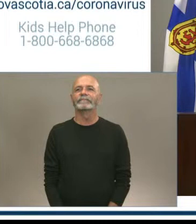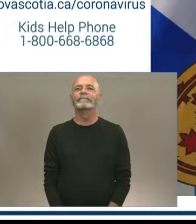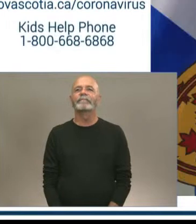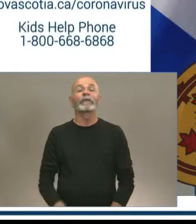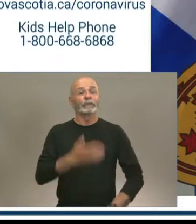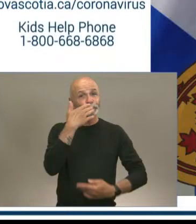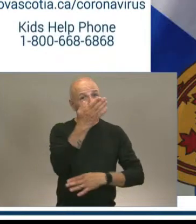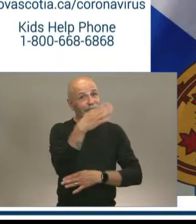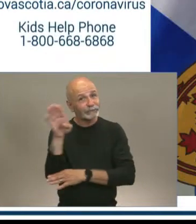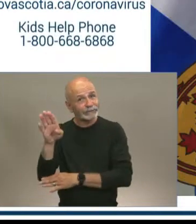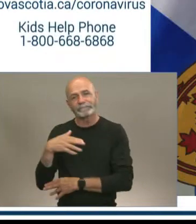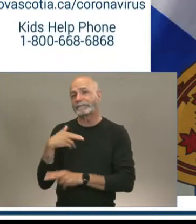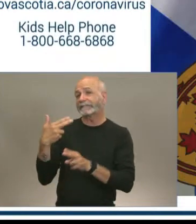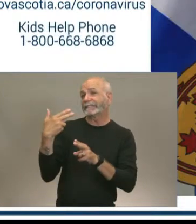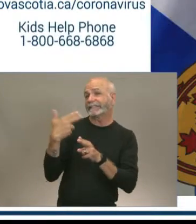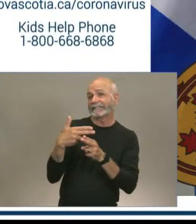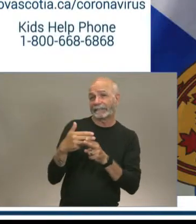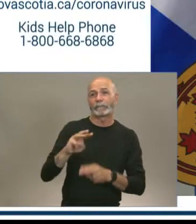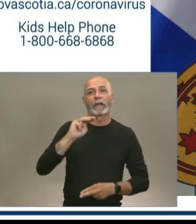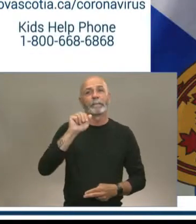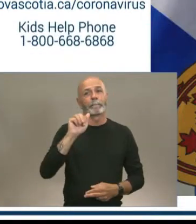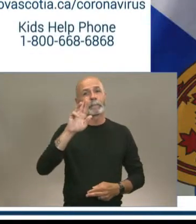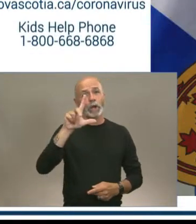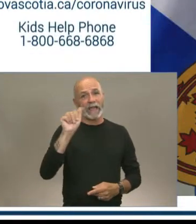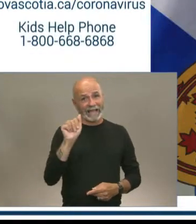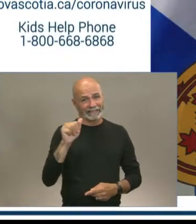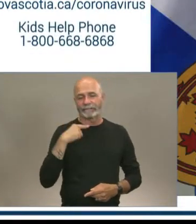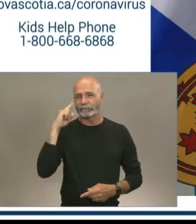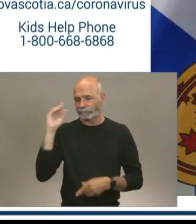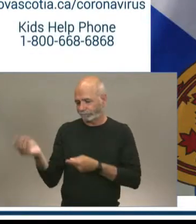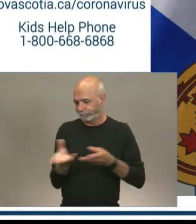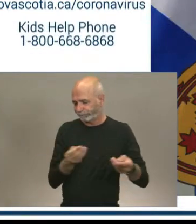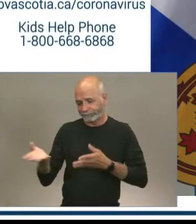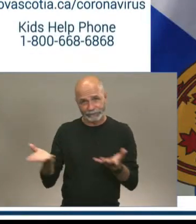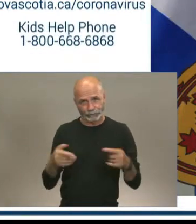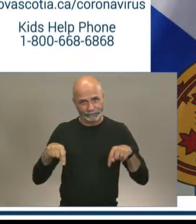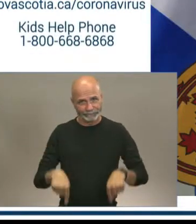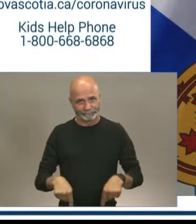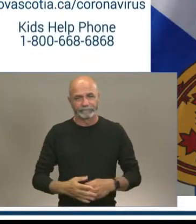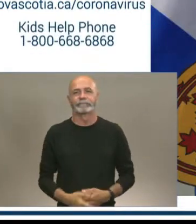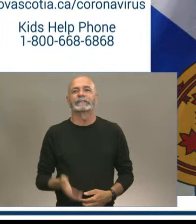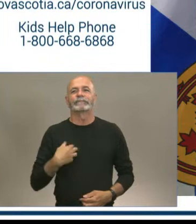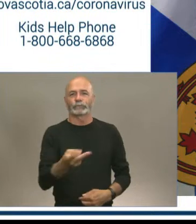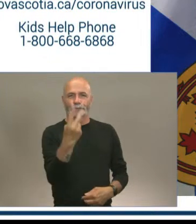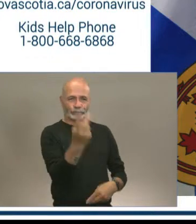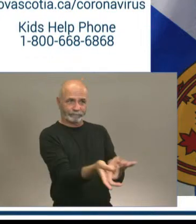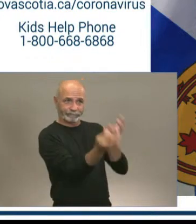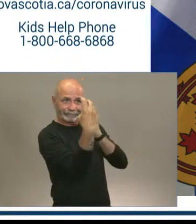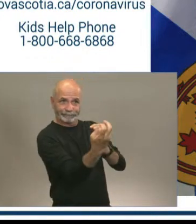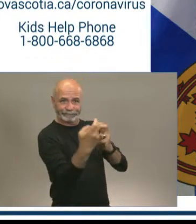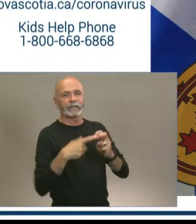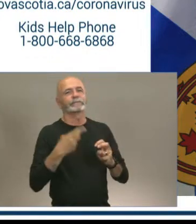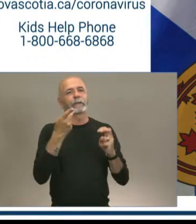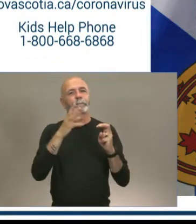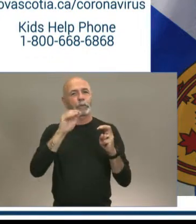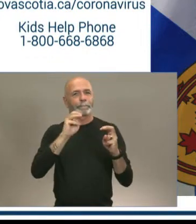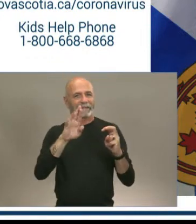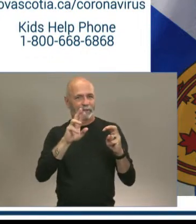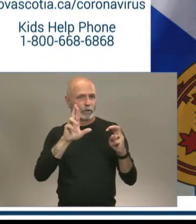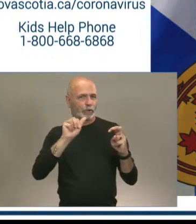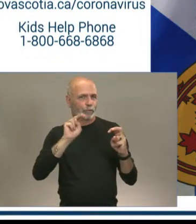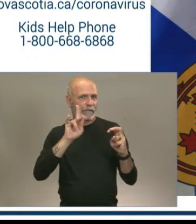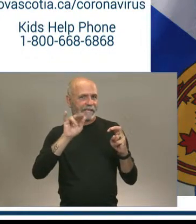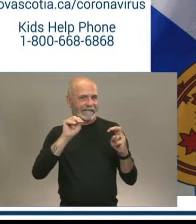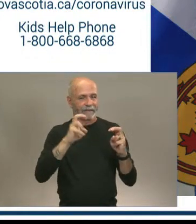Good afternoon. My name is Marla McGinnis, and I will be your moderator for today's news conference. Before we begin, I'd like to introduce the Honourable Ian Rankin, Premier of the Province